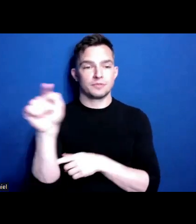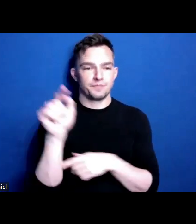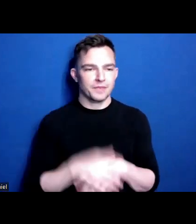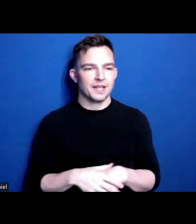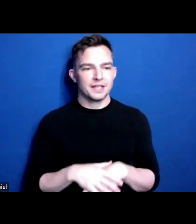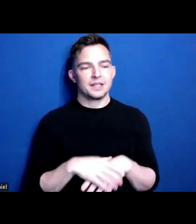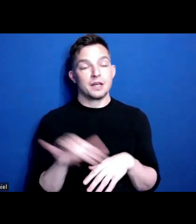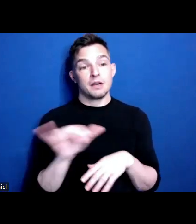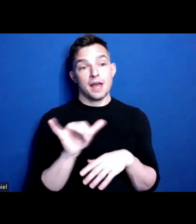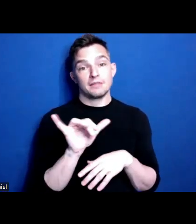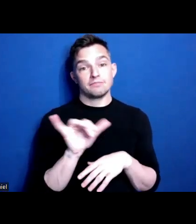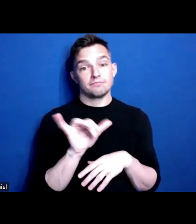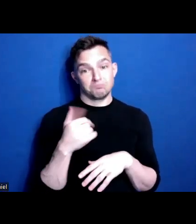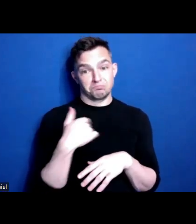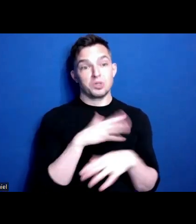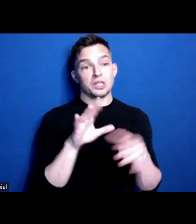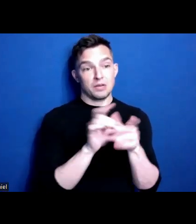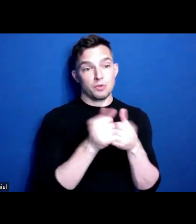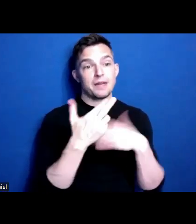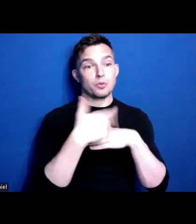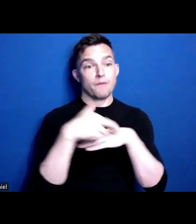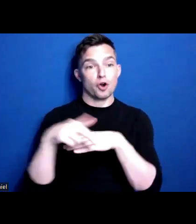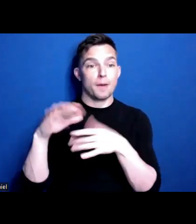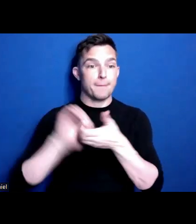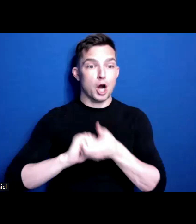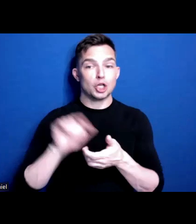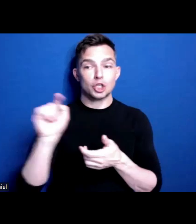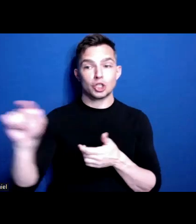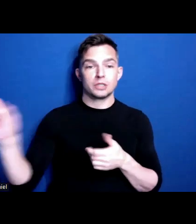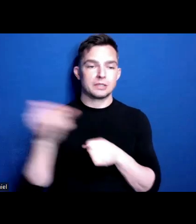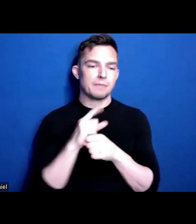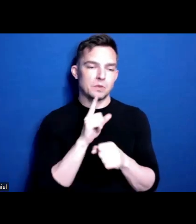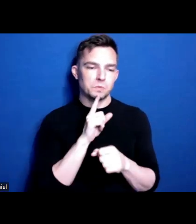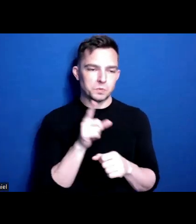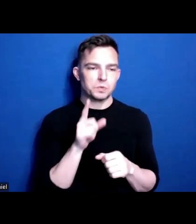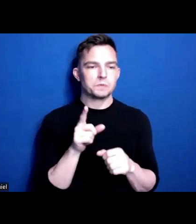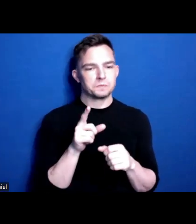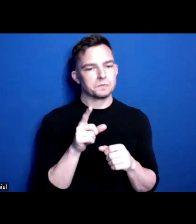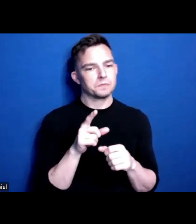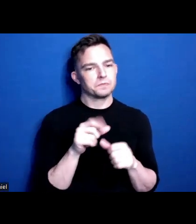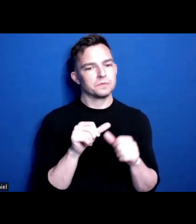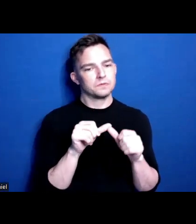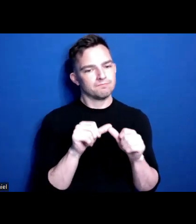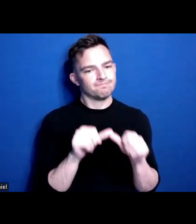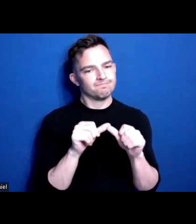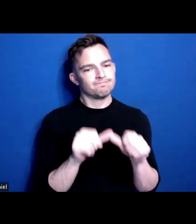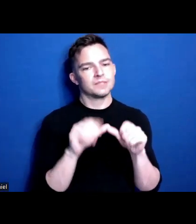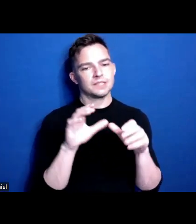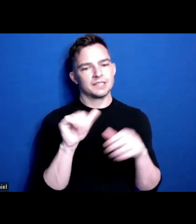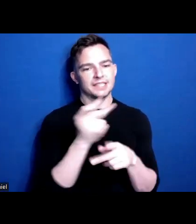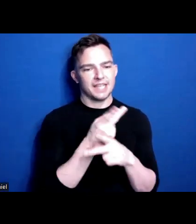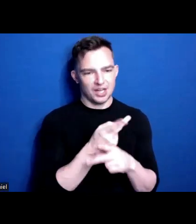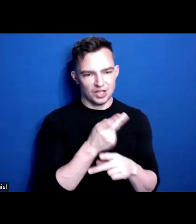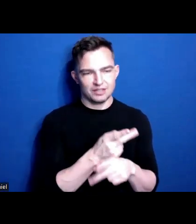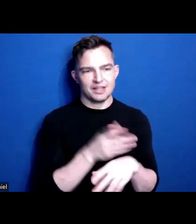we're also connected with many referral partners to ensure that there is timely, ongoing care after the